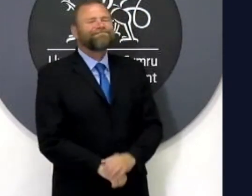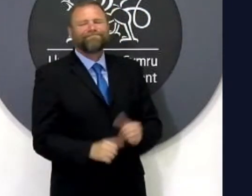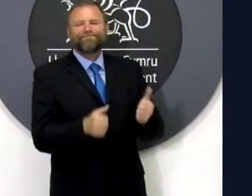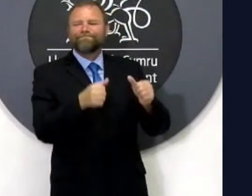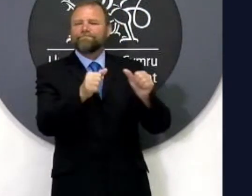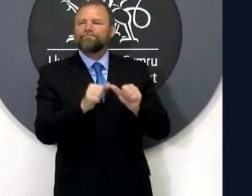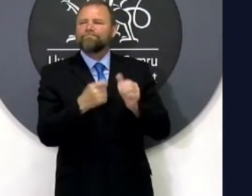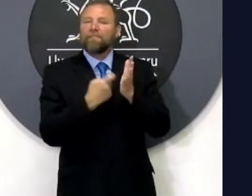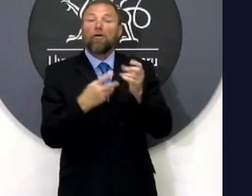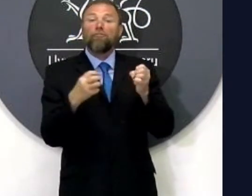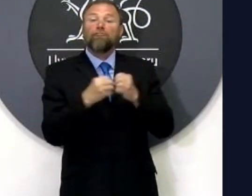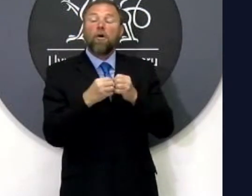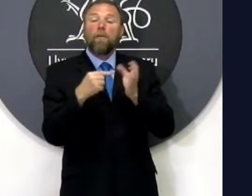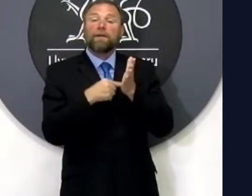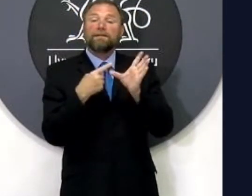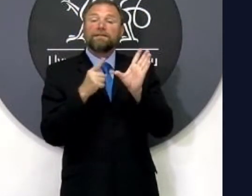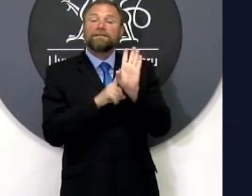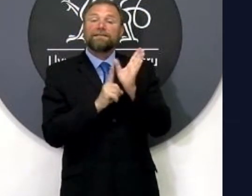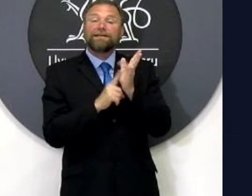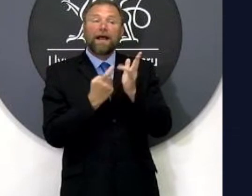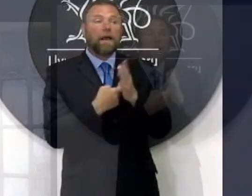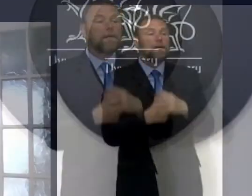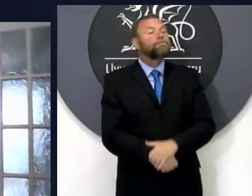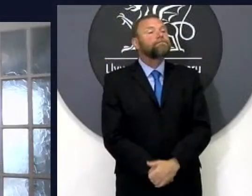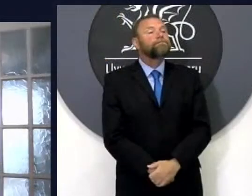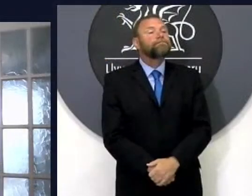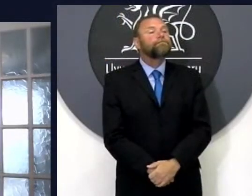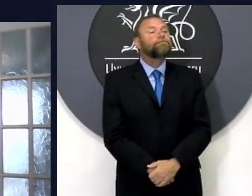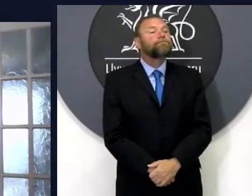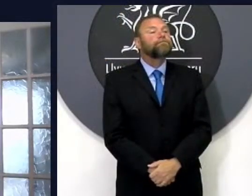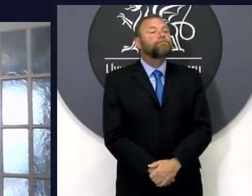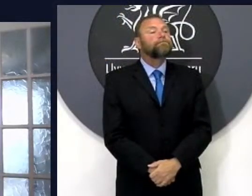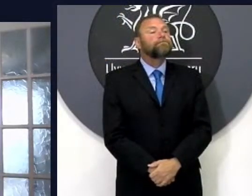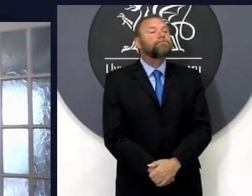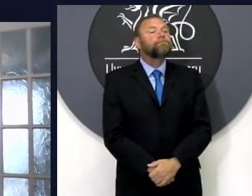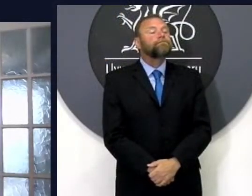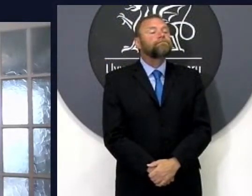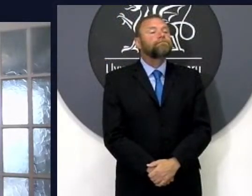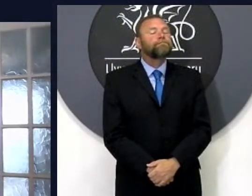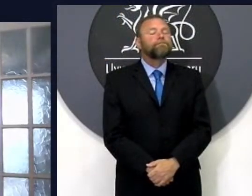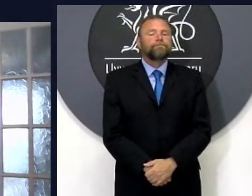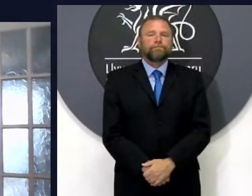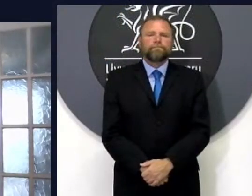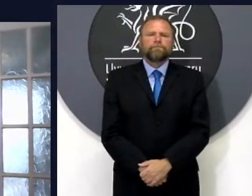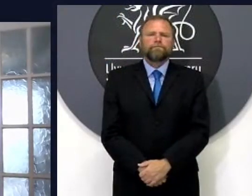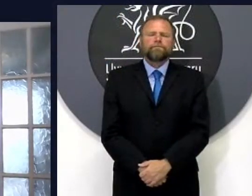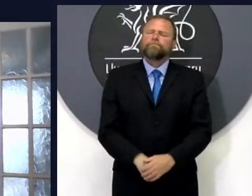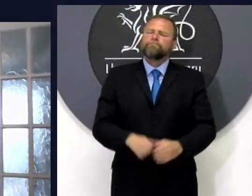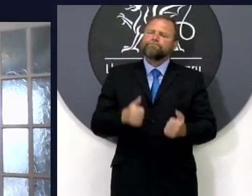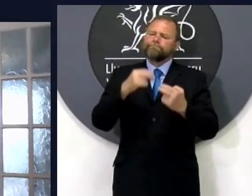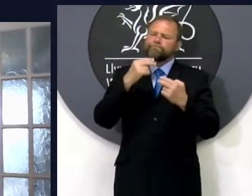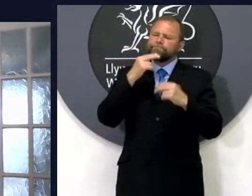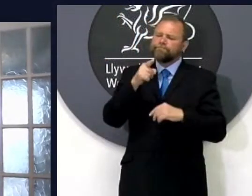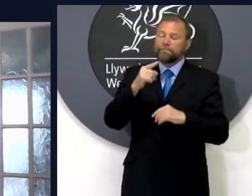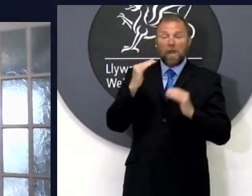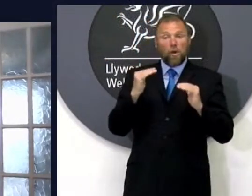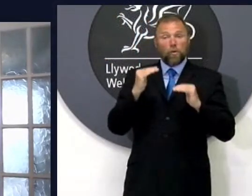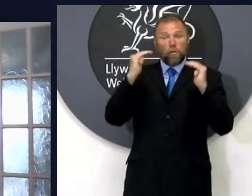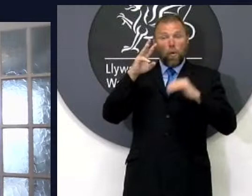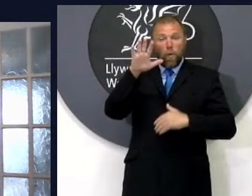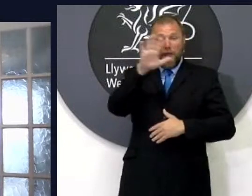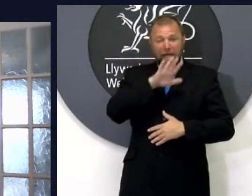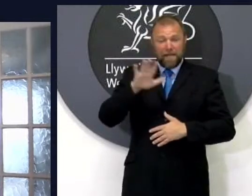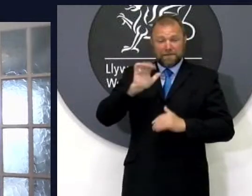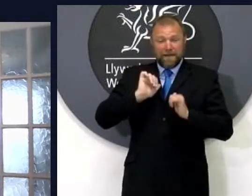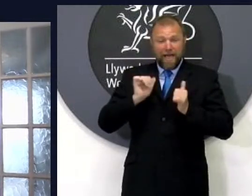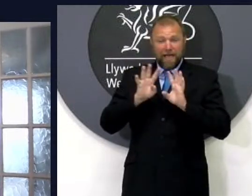Rob Taylor, Wrexham.com. Good afternoon, Minister. With the North Wales Health Board recently emerging from special measures and now having to deal with the